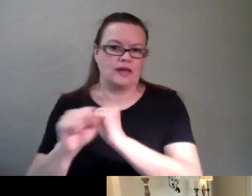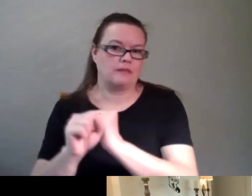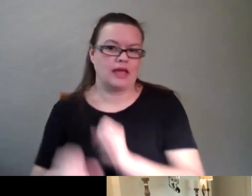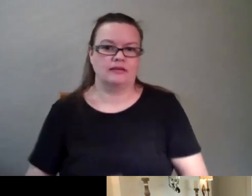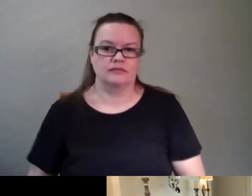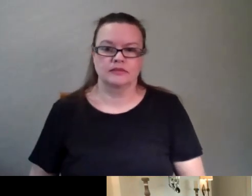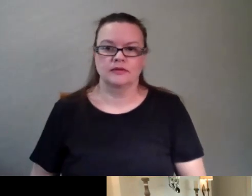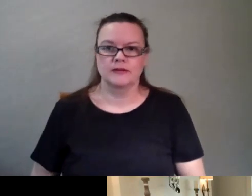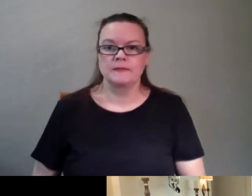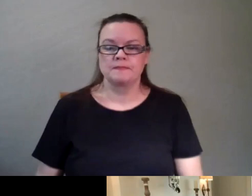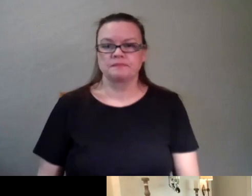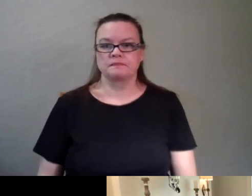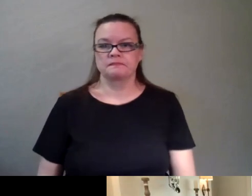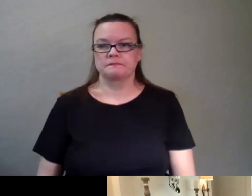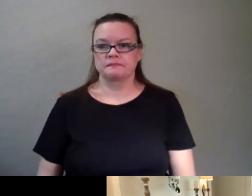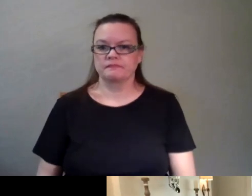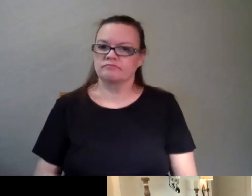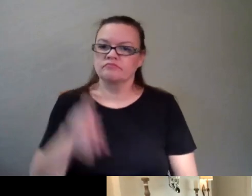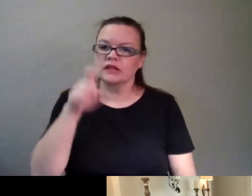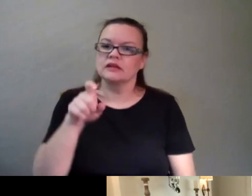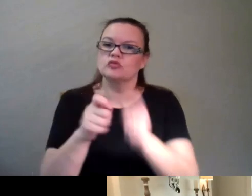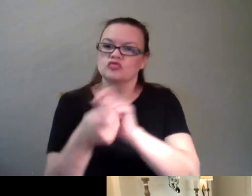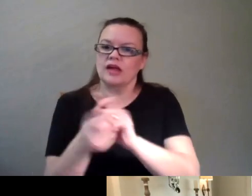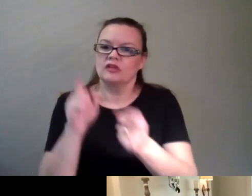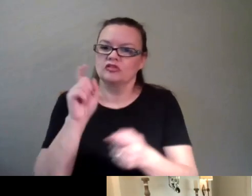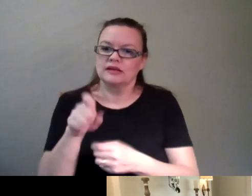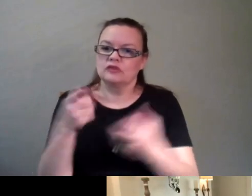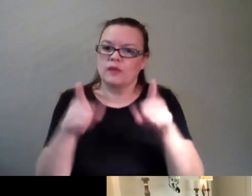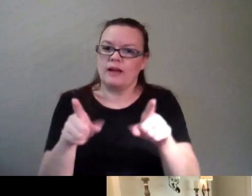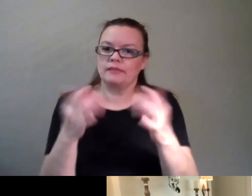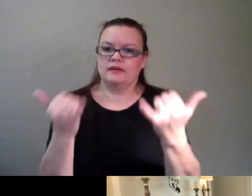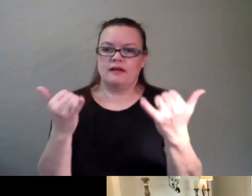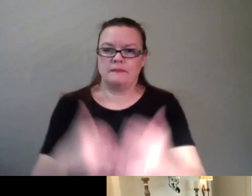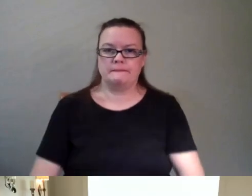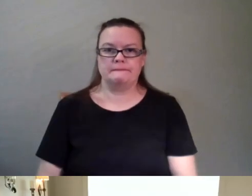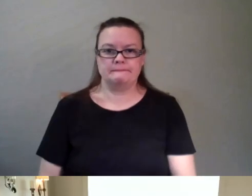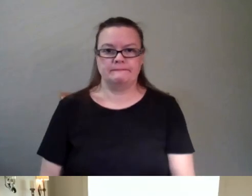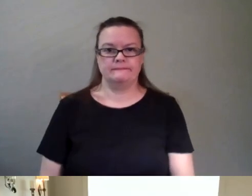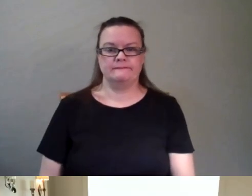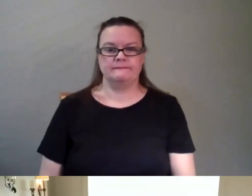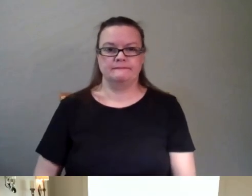in campaigns. And it needs to change and needs to happen quickly.